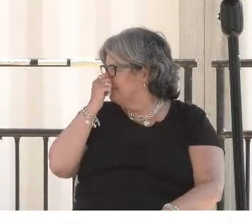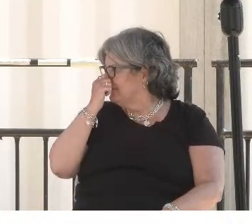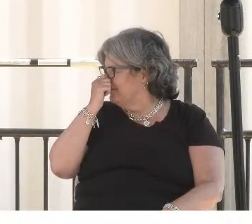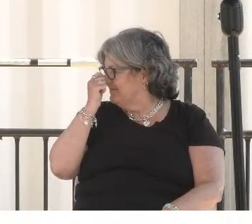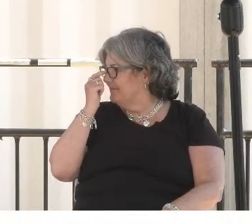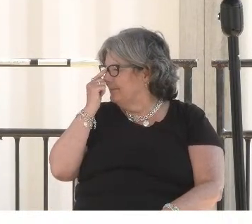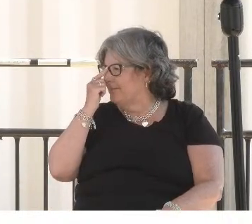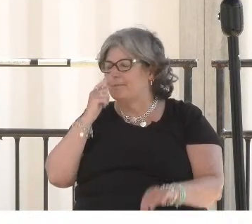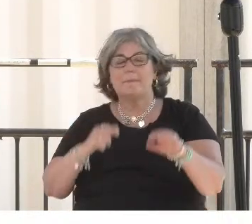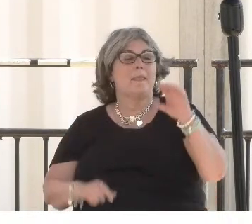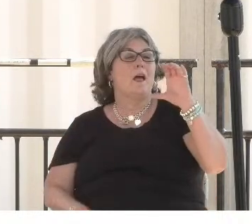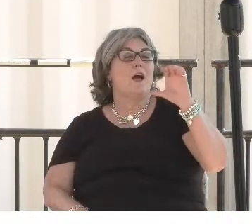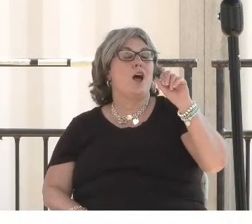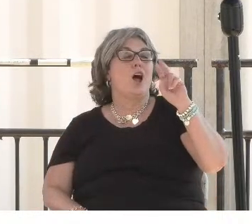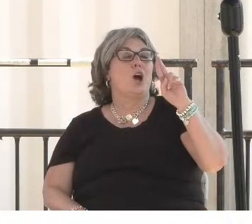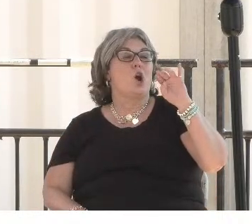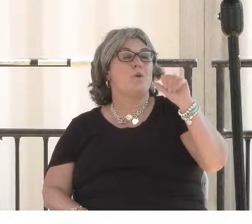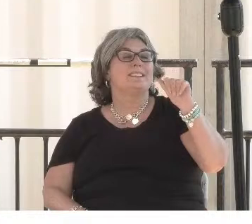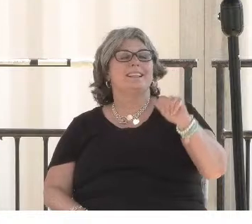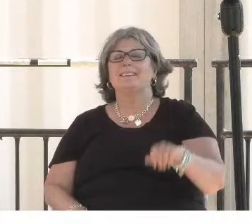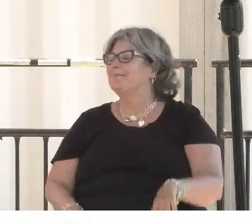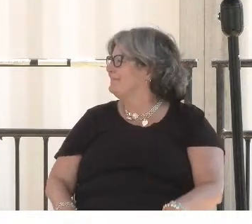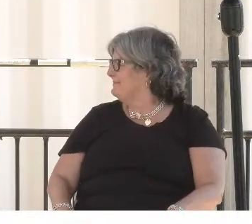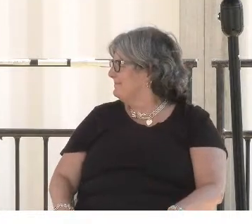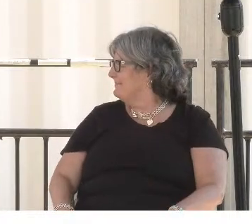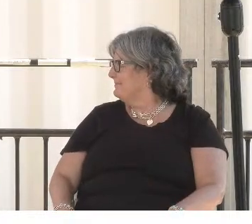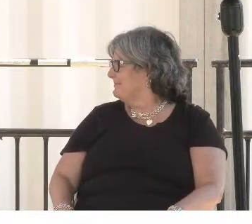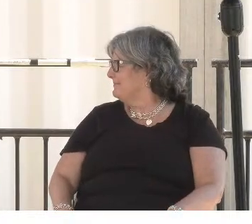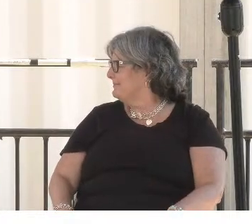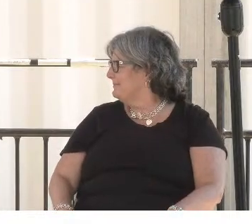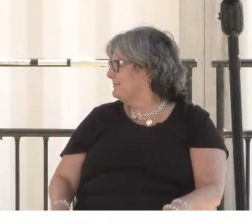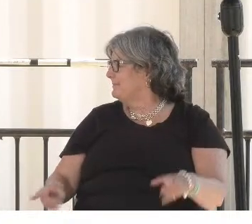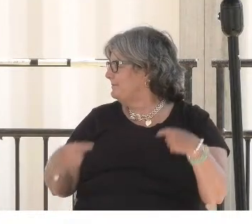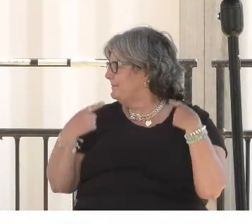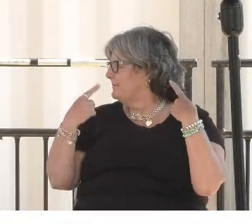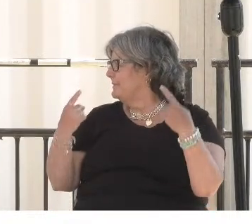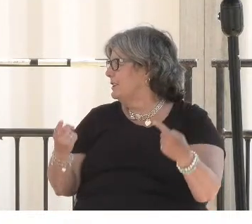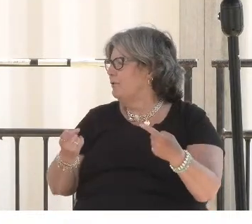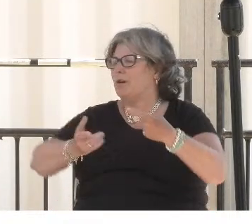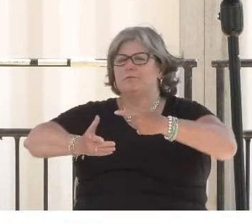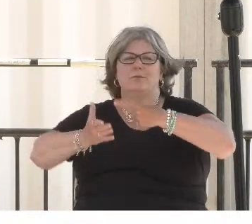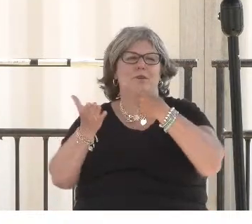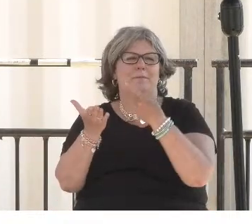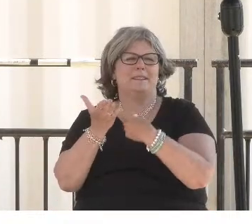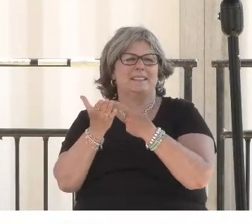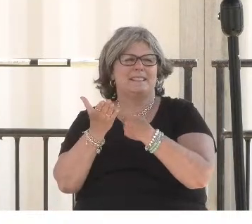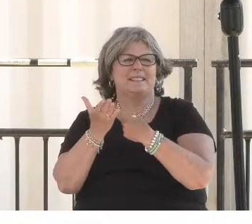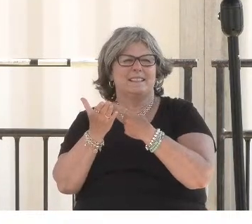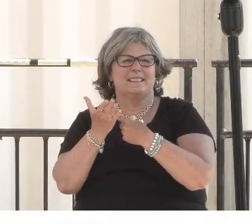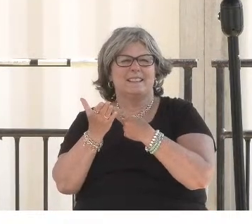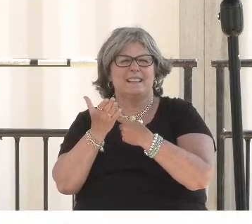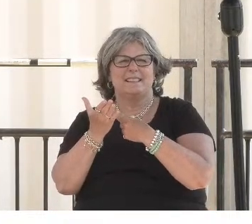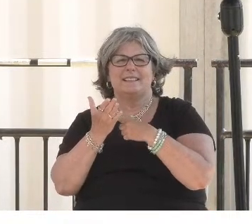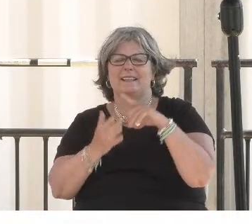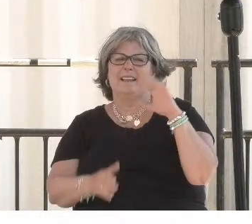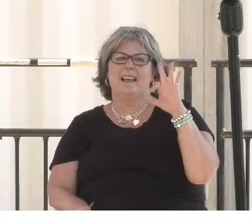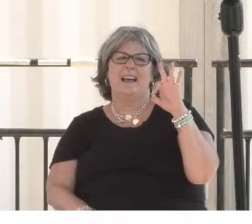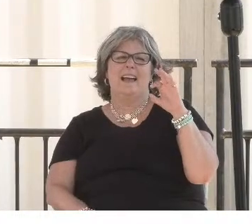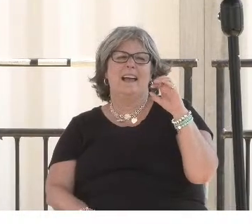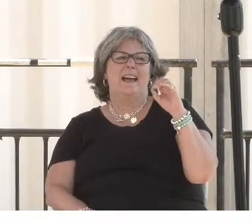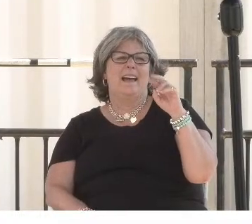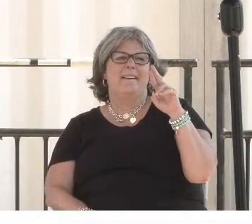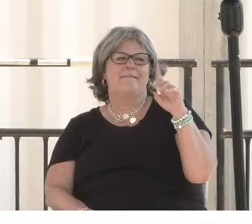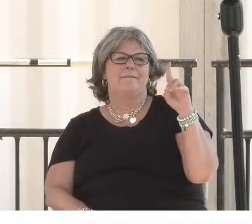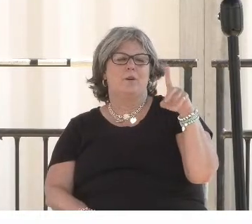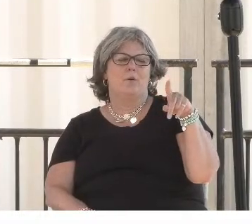Karissa, any thoughts on that? Yeah, I mean, I think one of the things we've been talking a lot about, and Ford Pro sort of came along on this collaboration, is